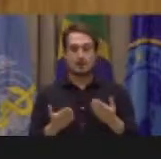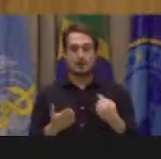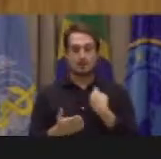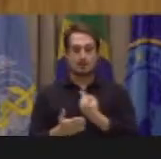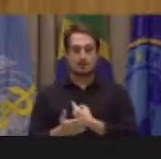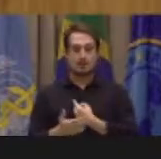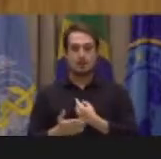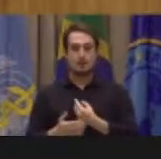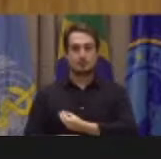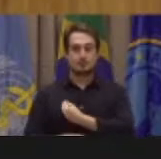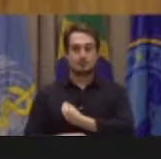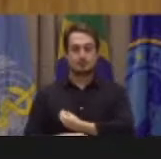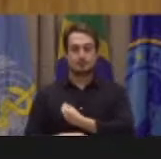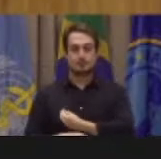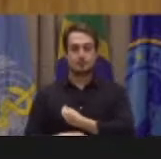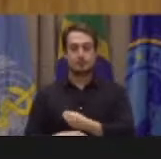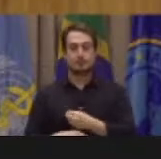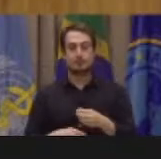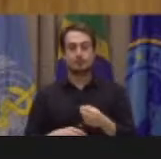Well, I mean,